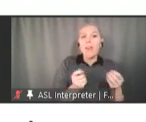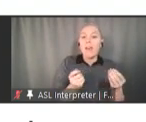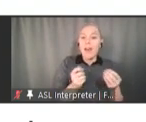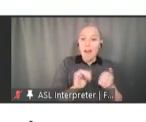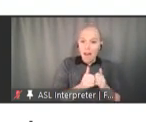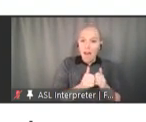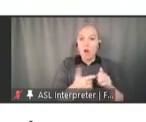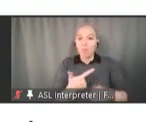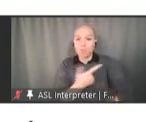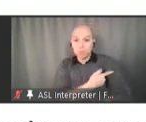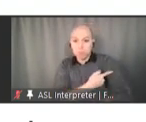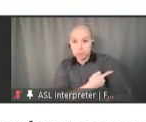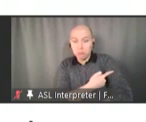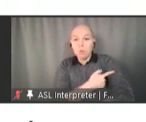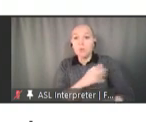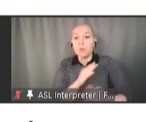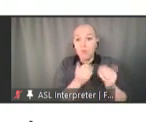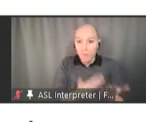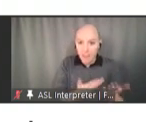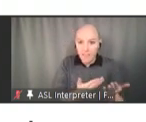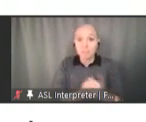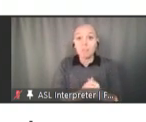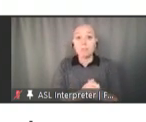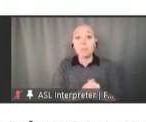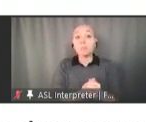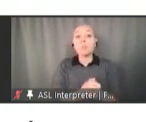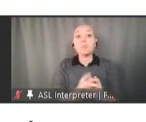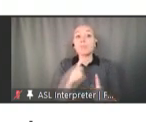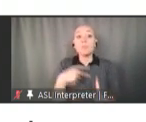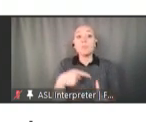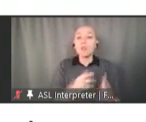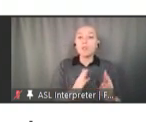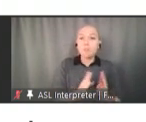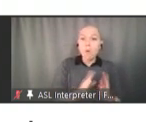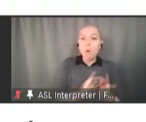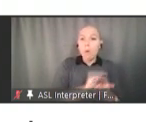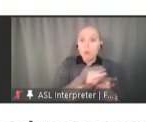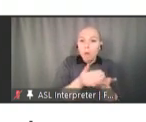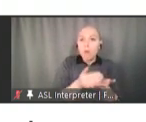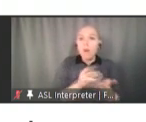group was the first to receive a smaller dosage of mRNA